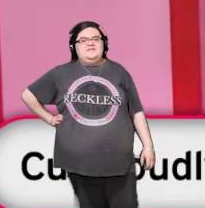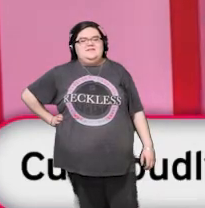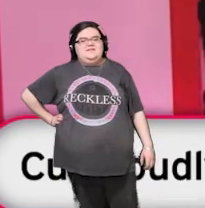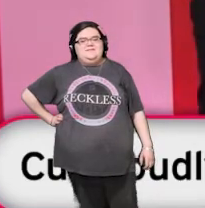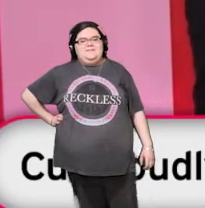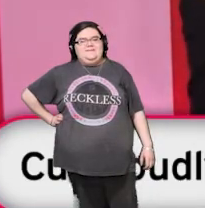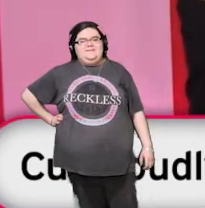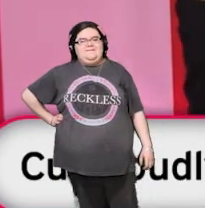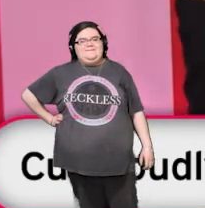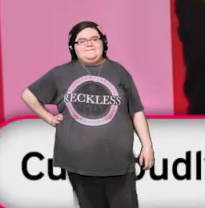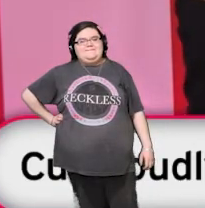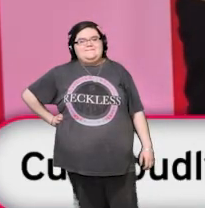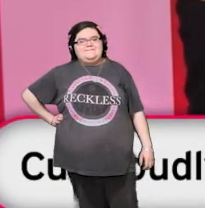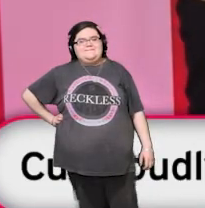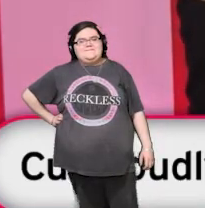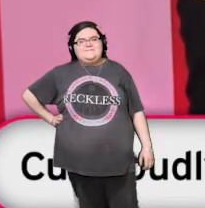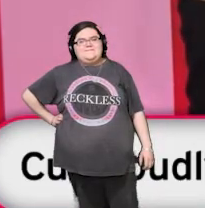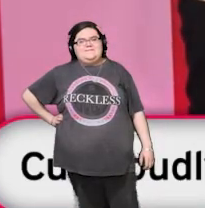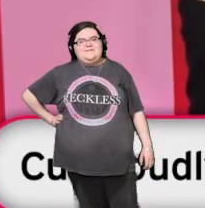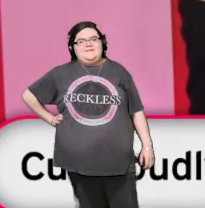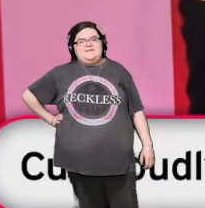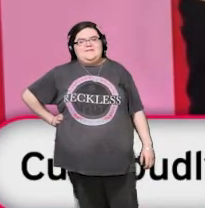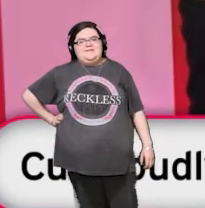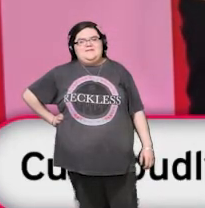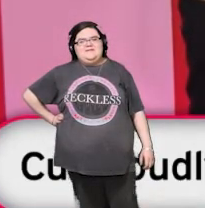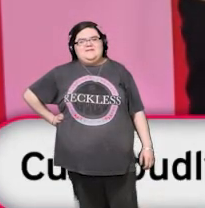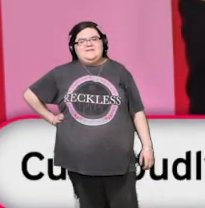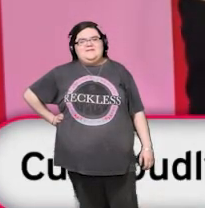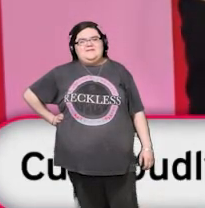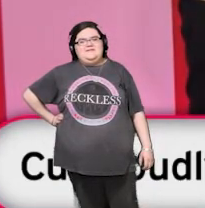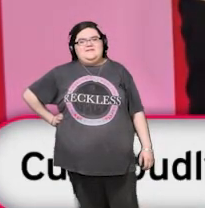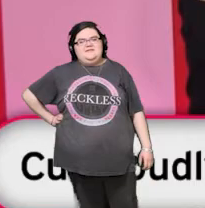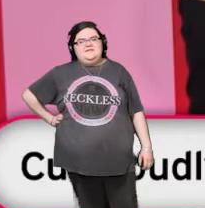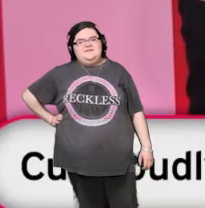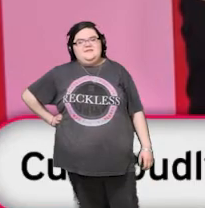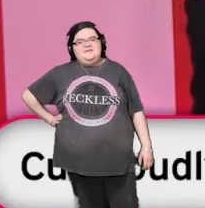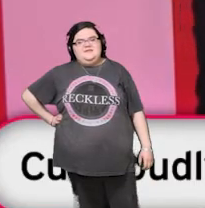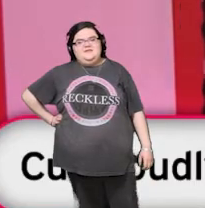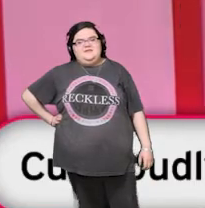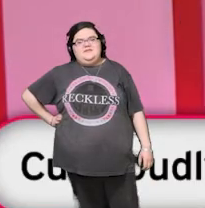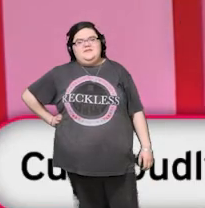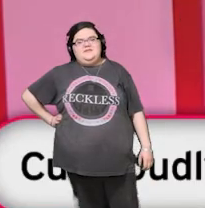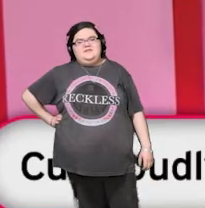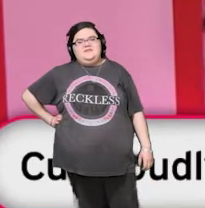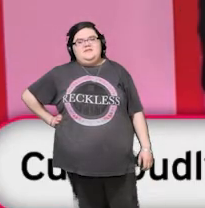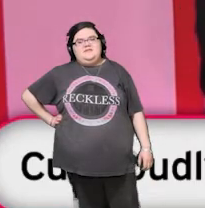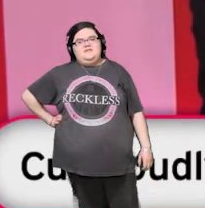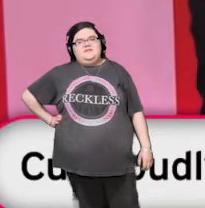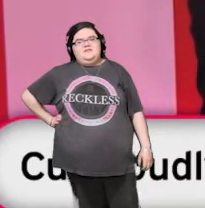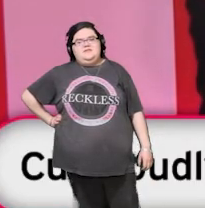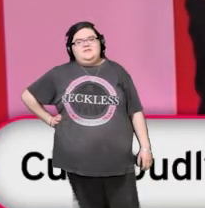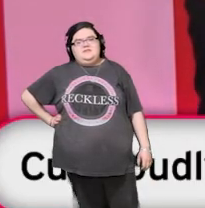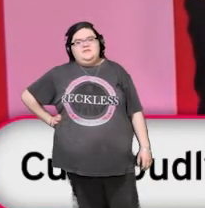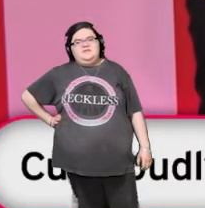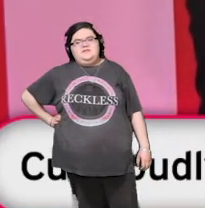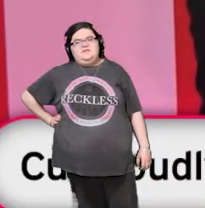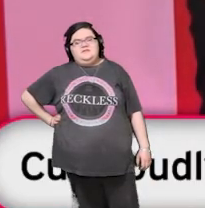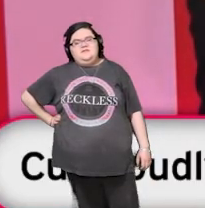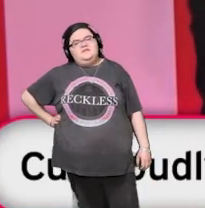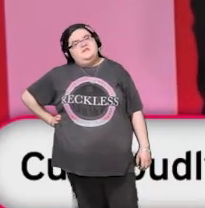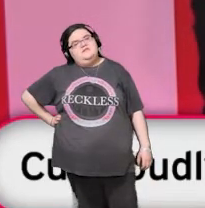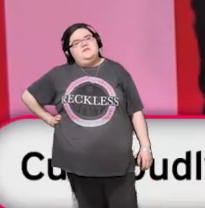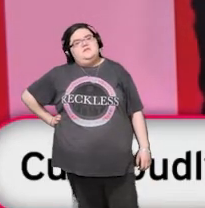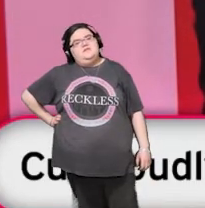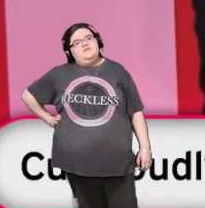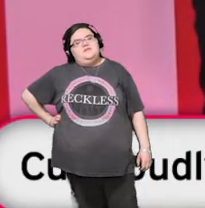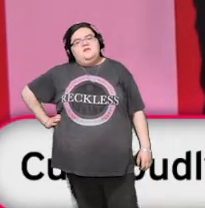is, you can probably just hold him in. You can like hold in like farts. You can hold in farts. Wait, so does it count if you shit? I don't think so. If